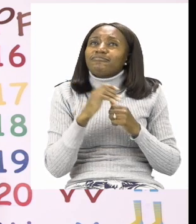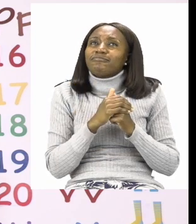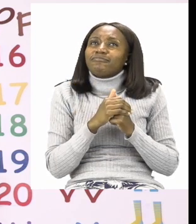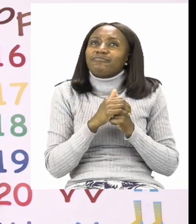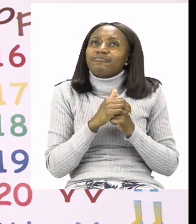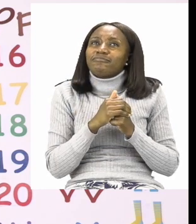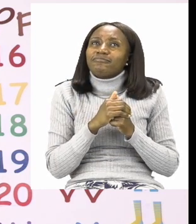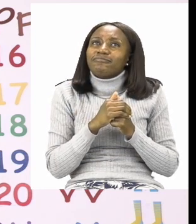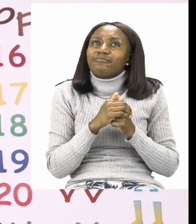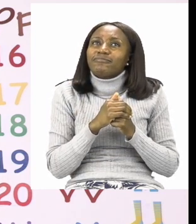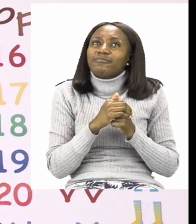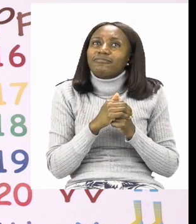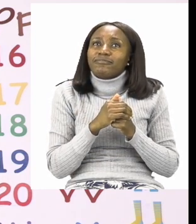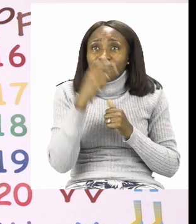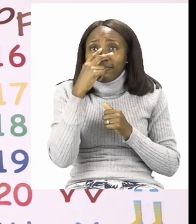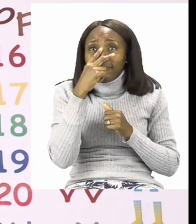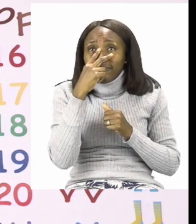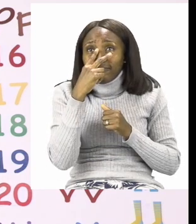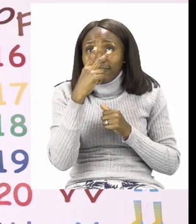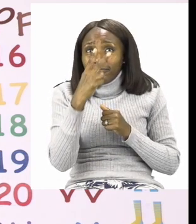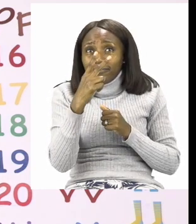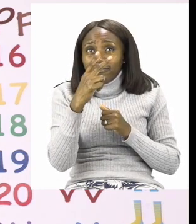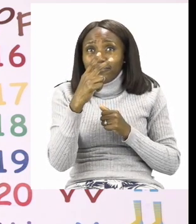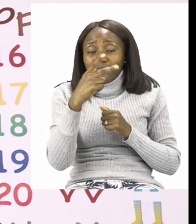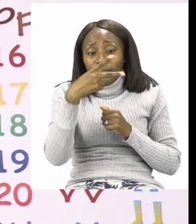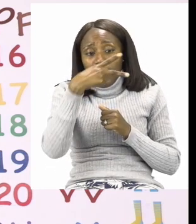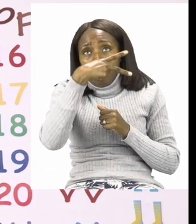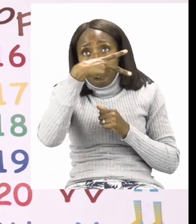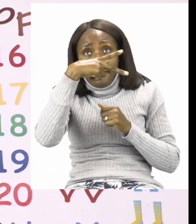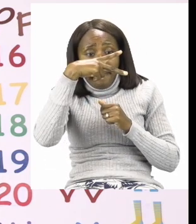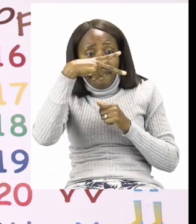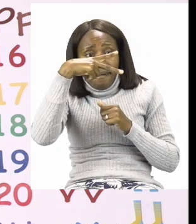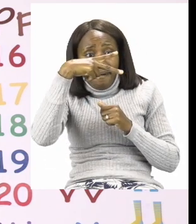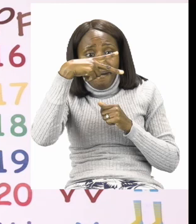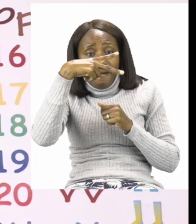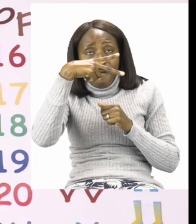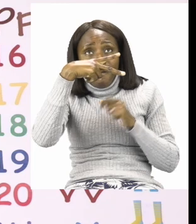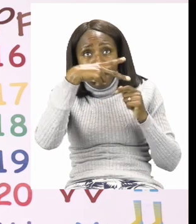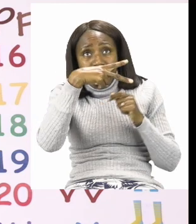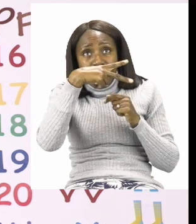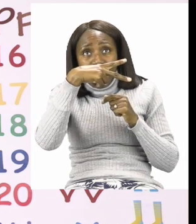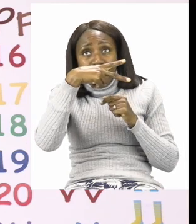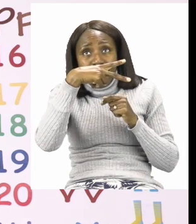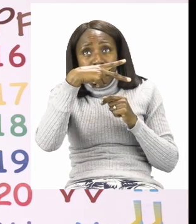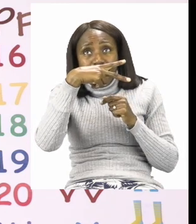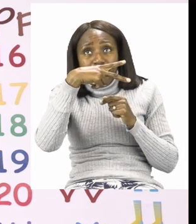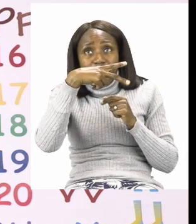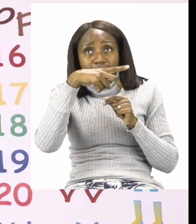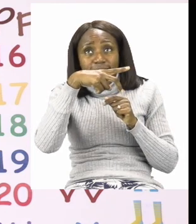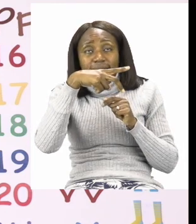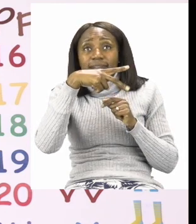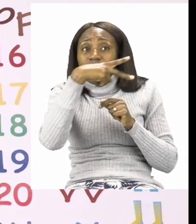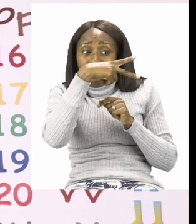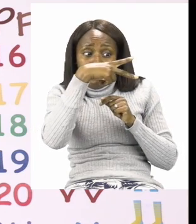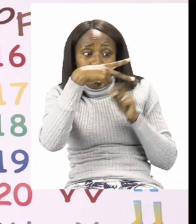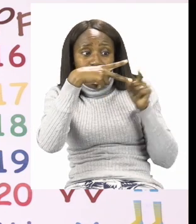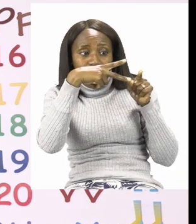these signs, if the first one looks like this, where it opens